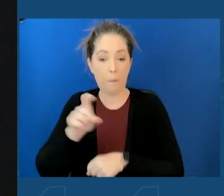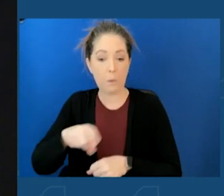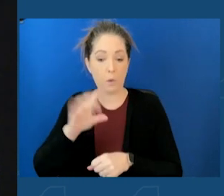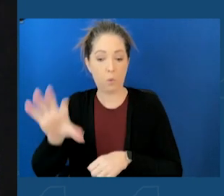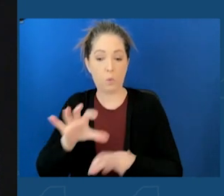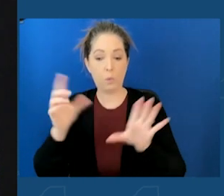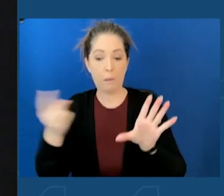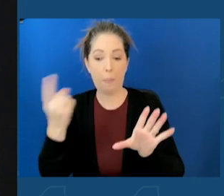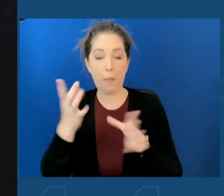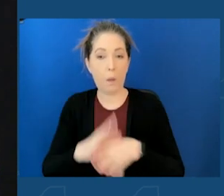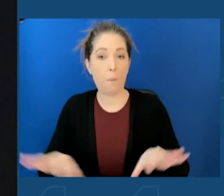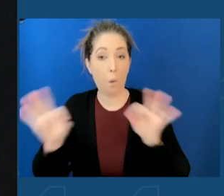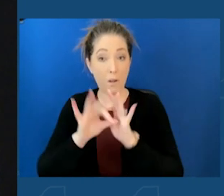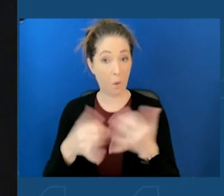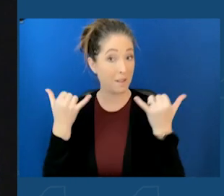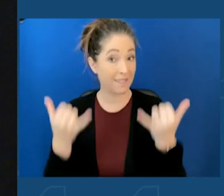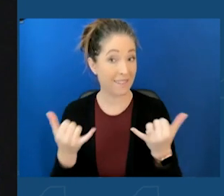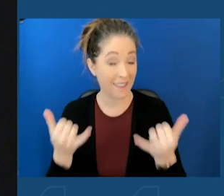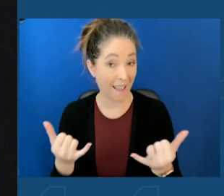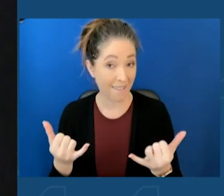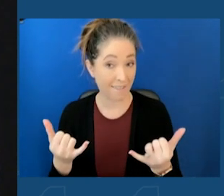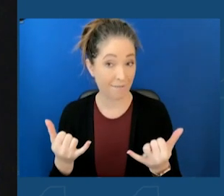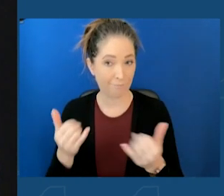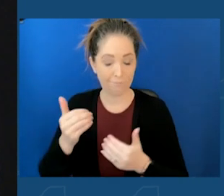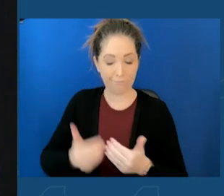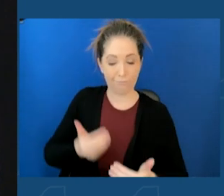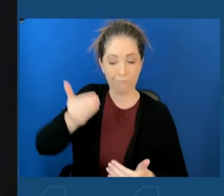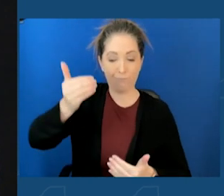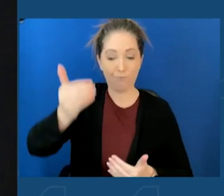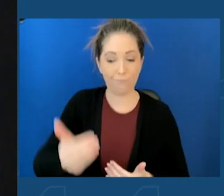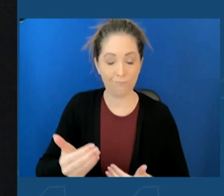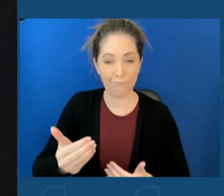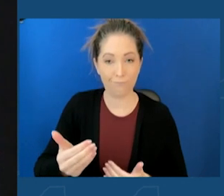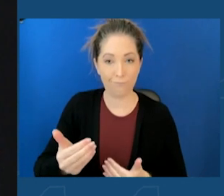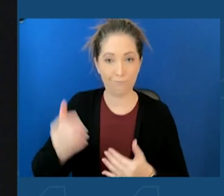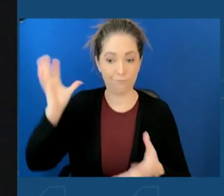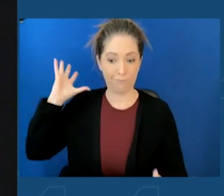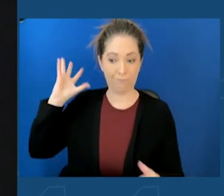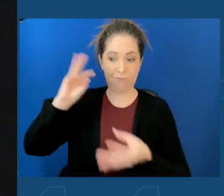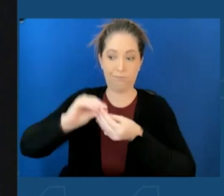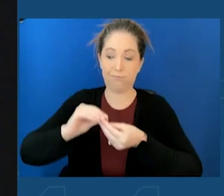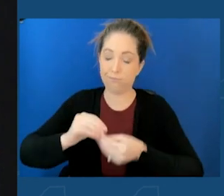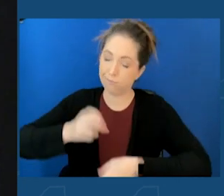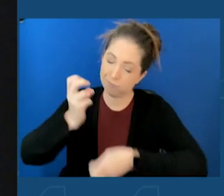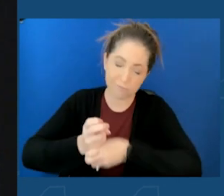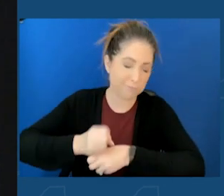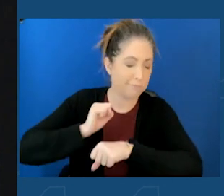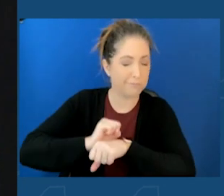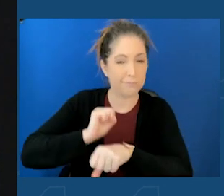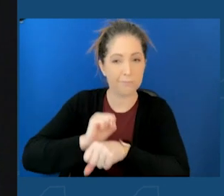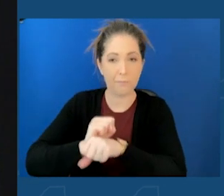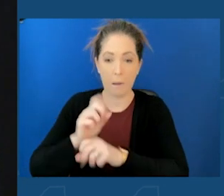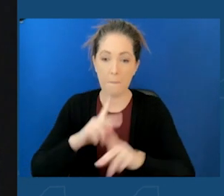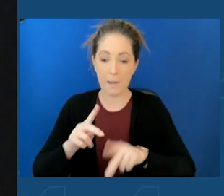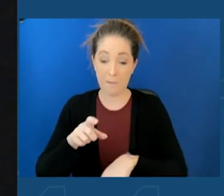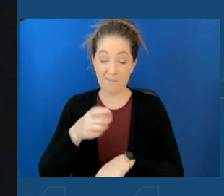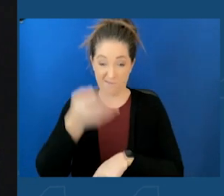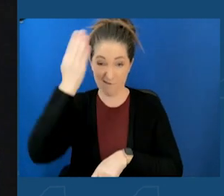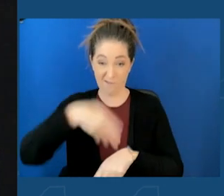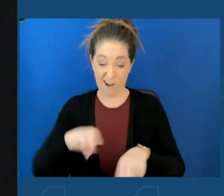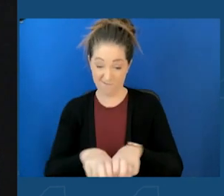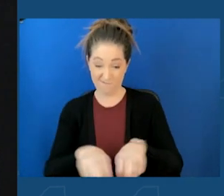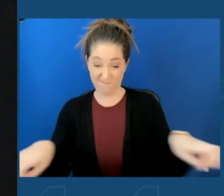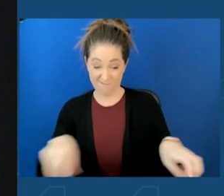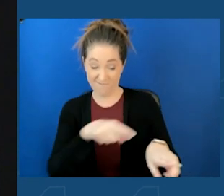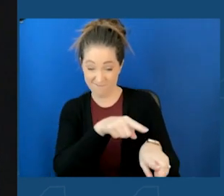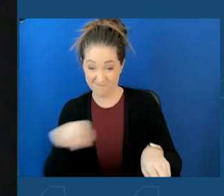today, I'm taking a major step toward this, the culmination of a lot of hard work from people sitting in the front row. And I'm proud to have been